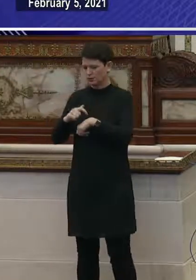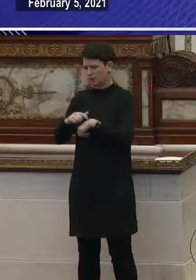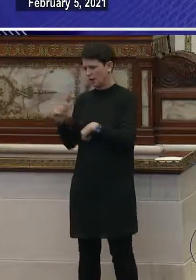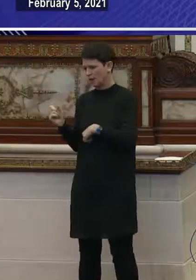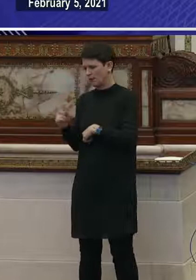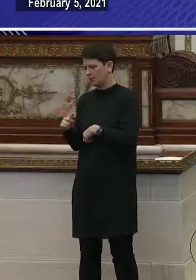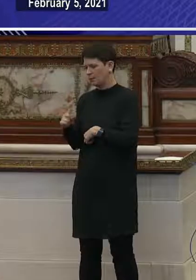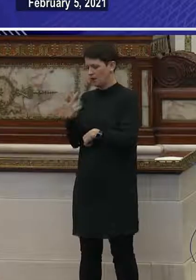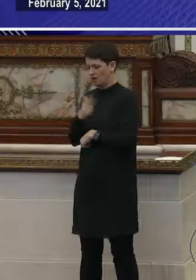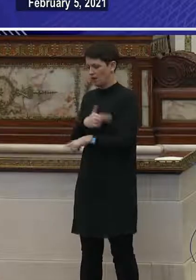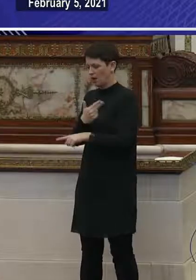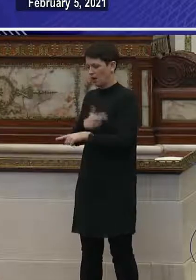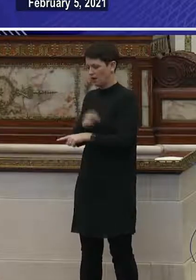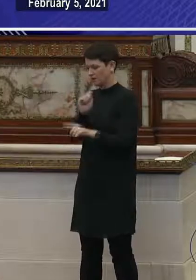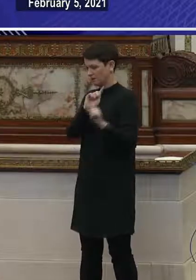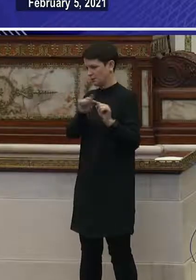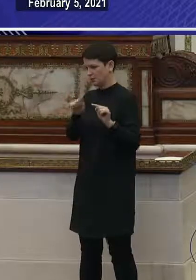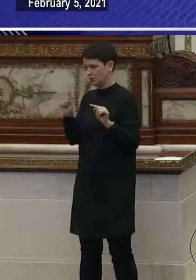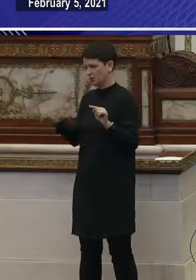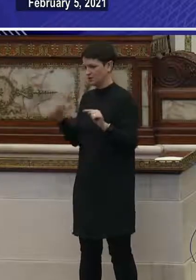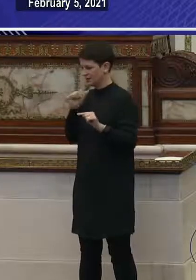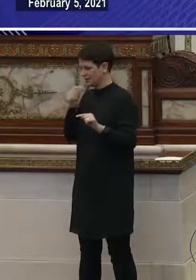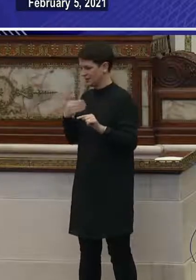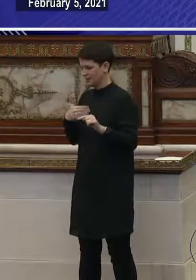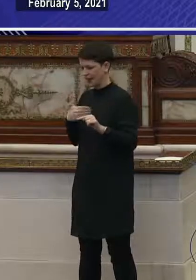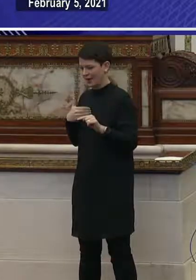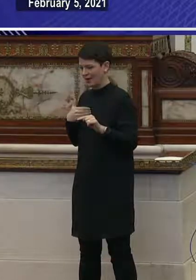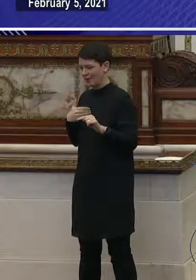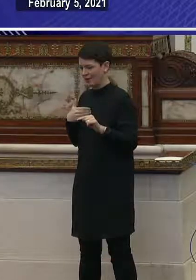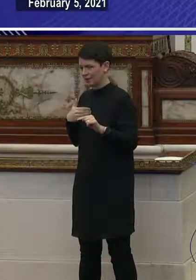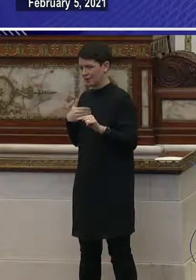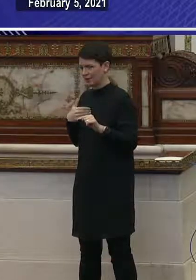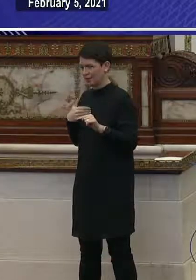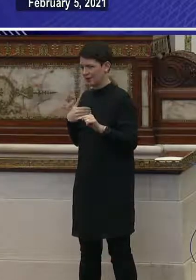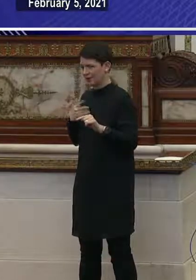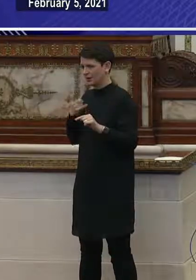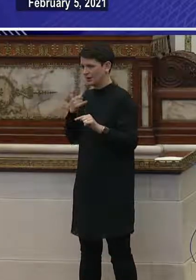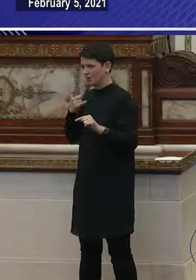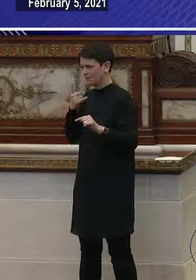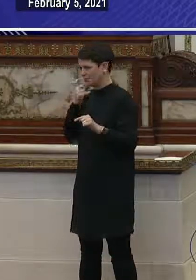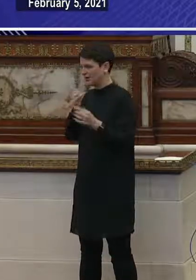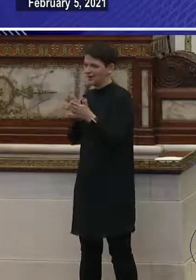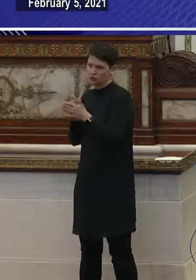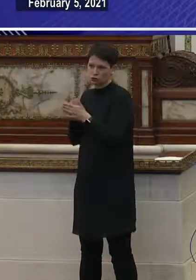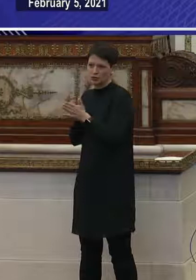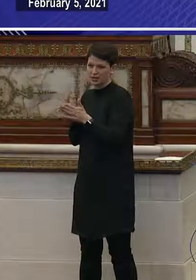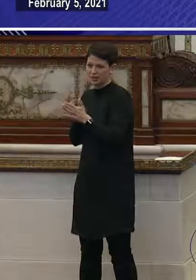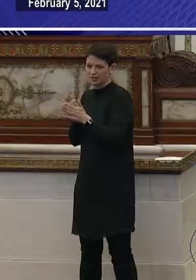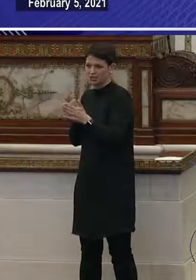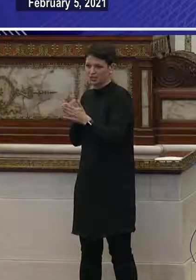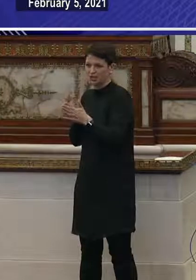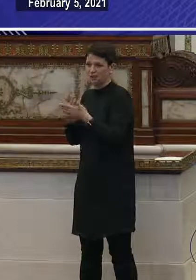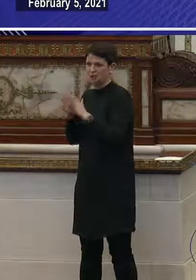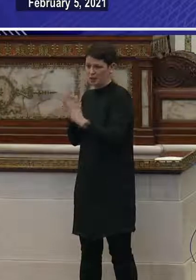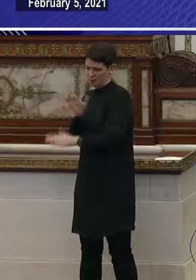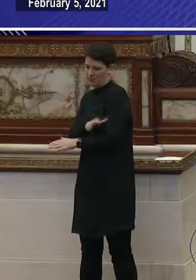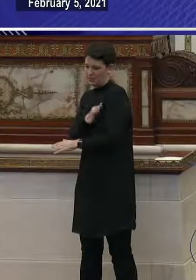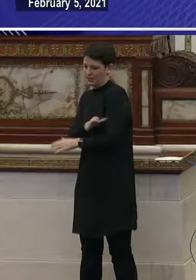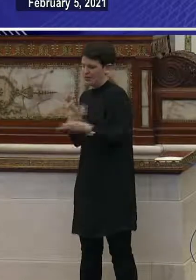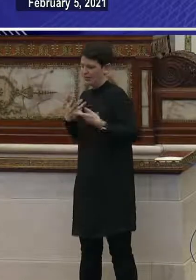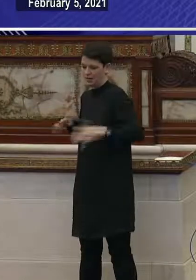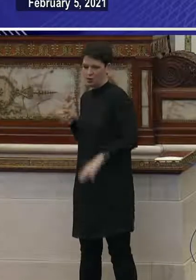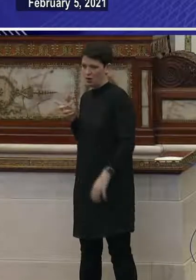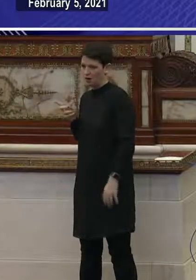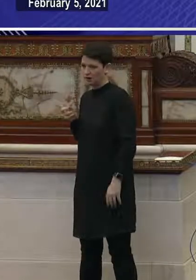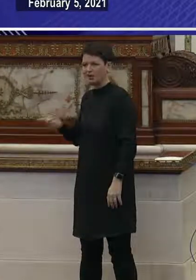the hospitals didn't have an interest in becoming vaccination clinics. They